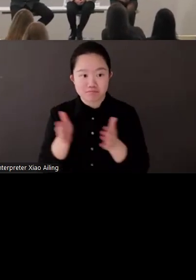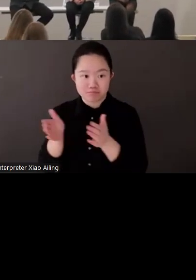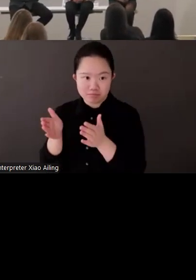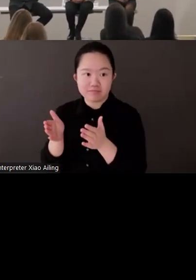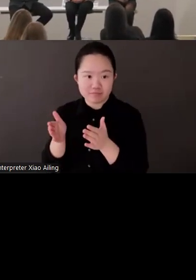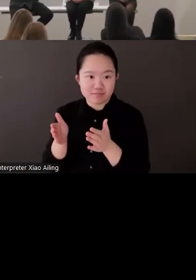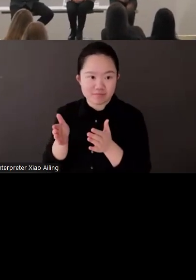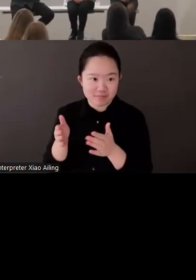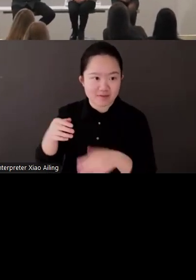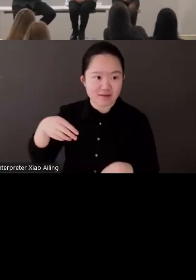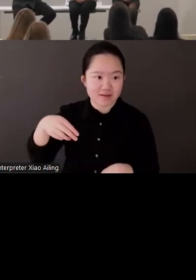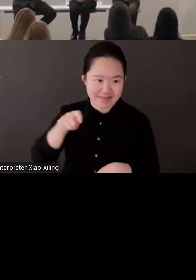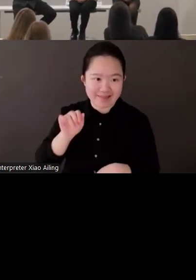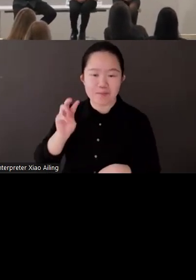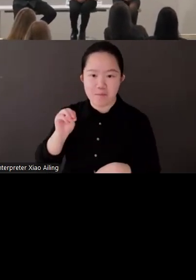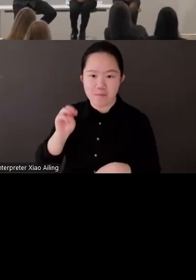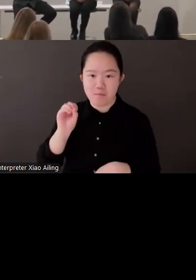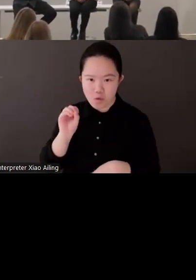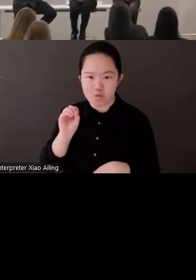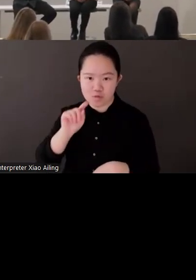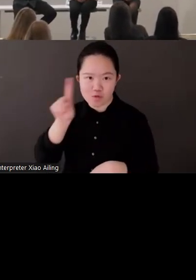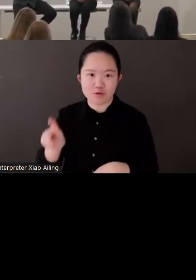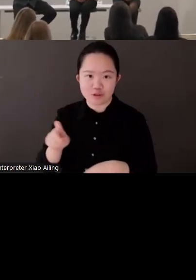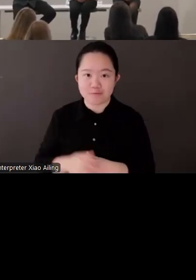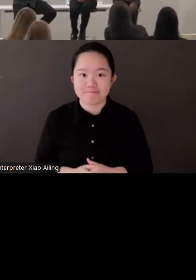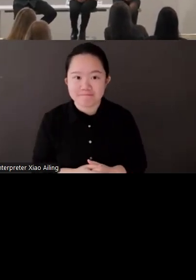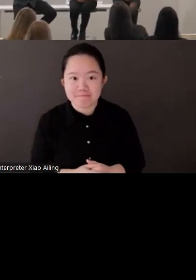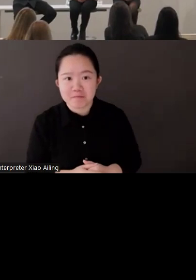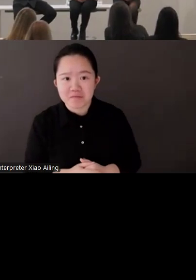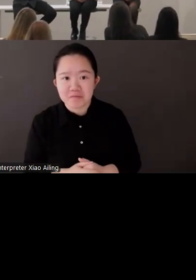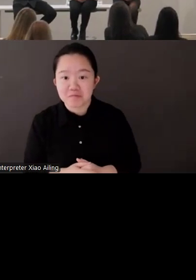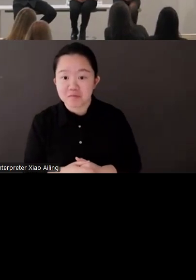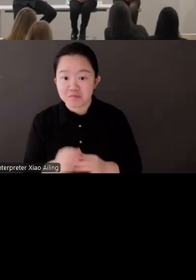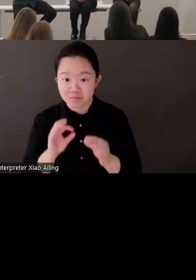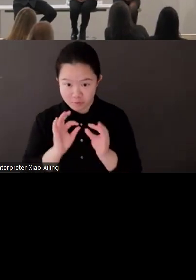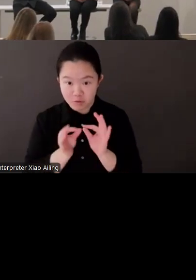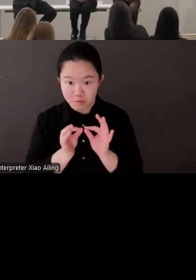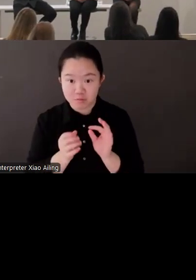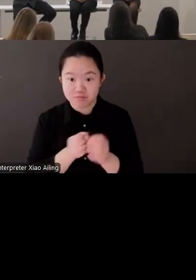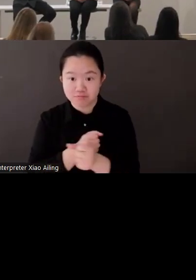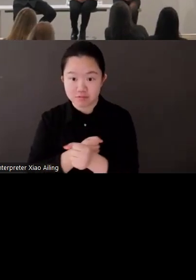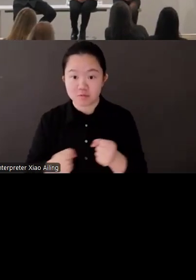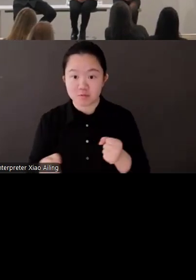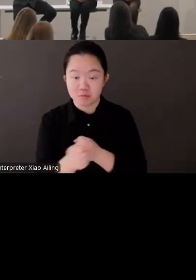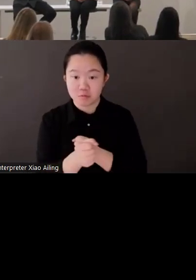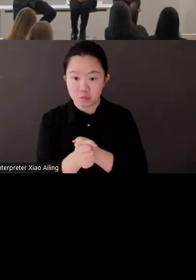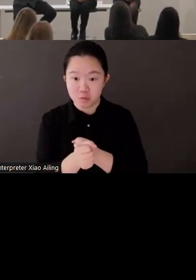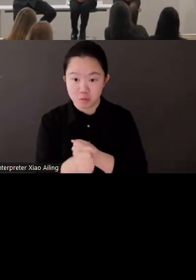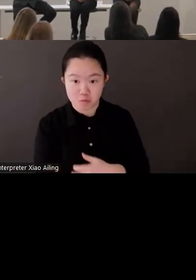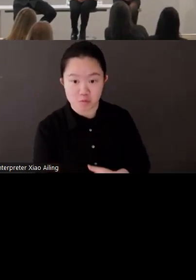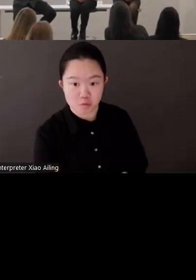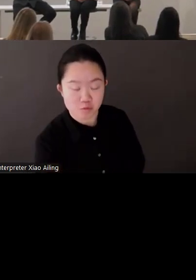So actually my organization, my 3 previous employers have become members